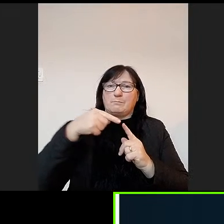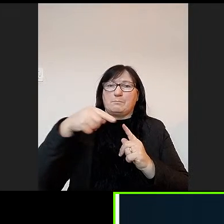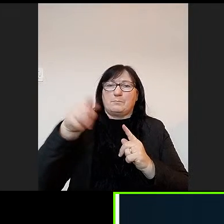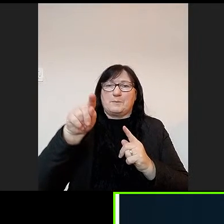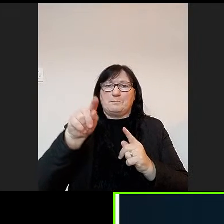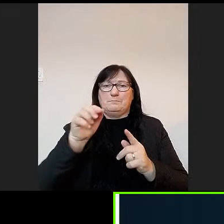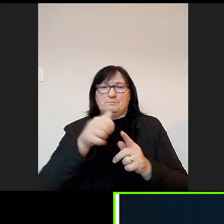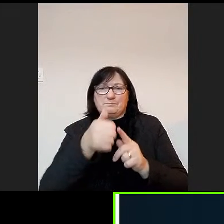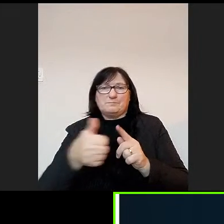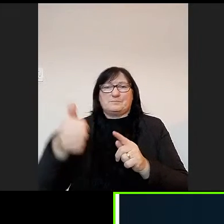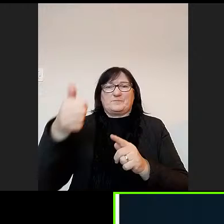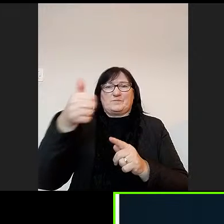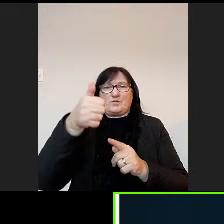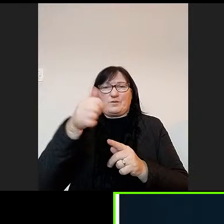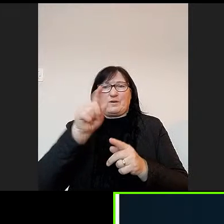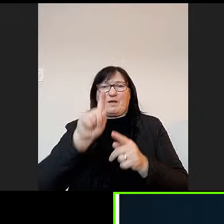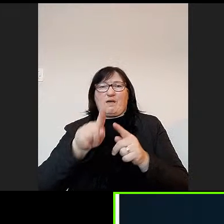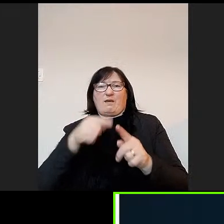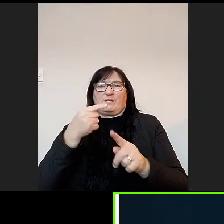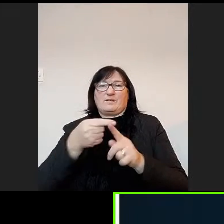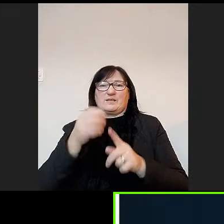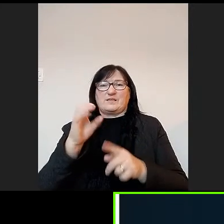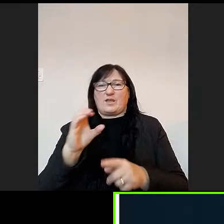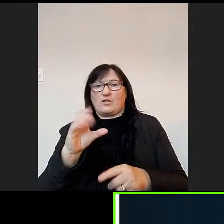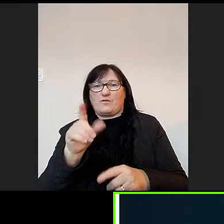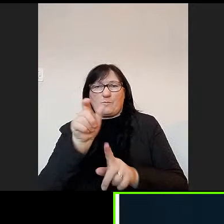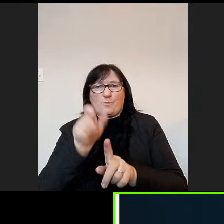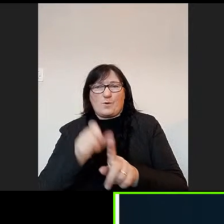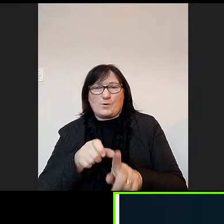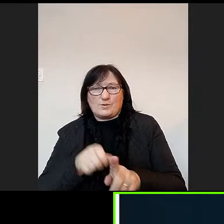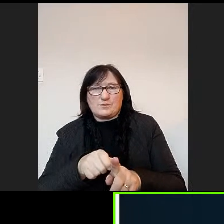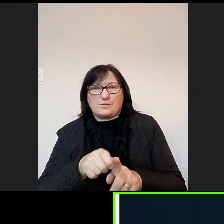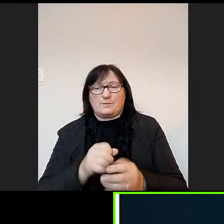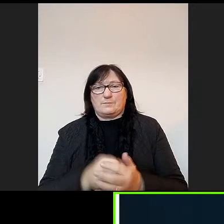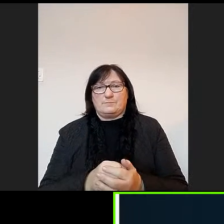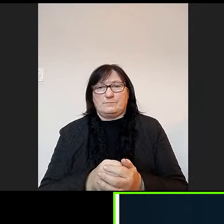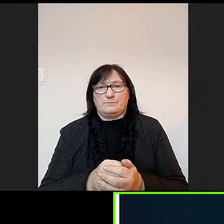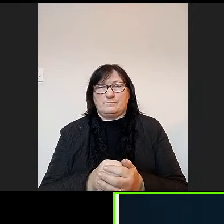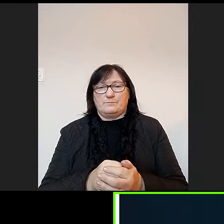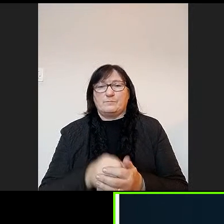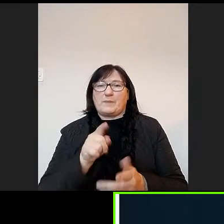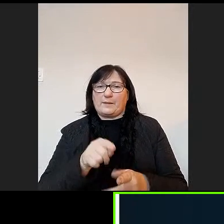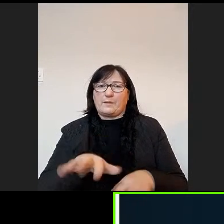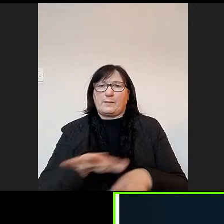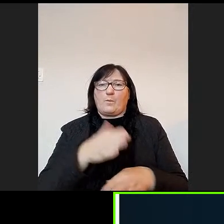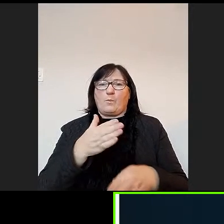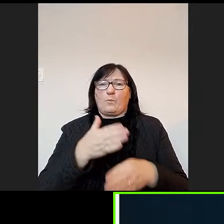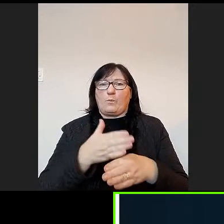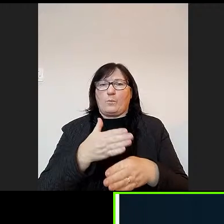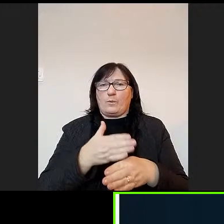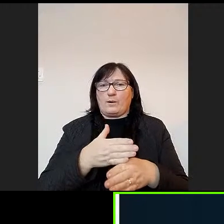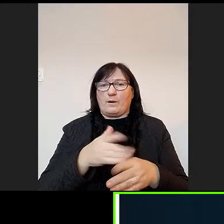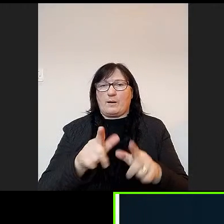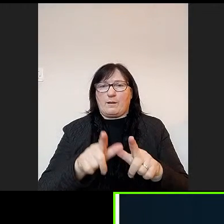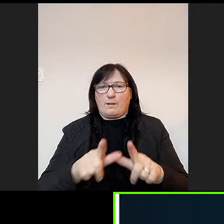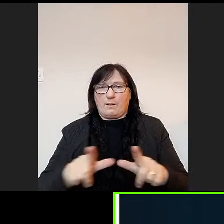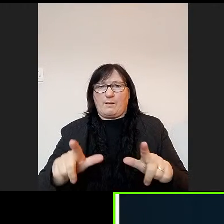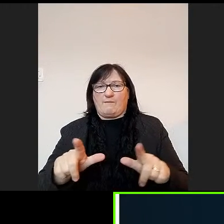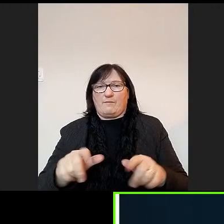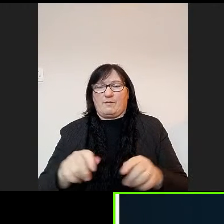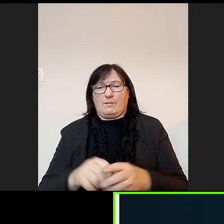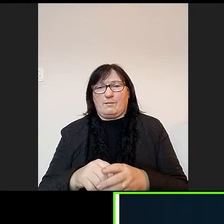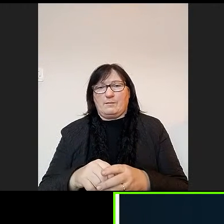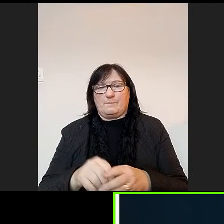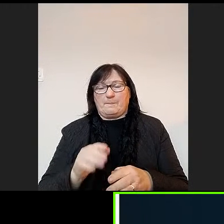the organization. Even at an operational level, both the operations management team